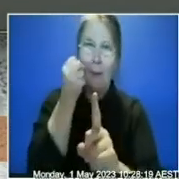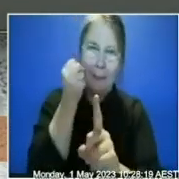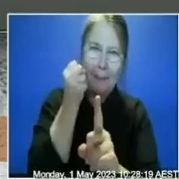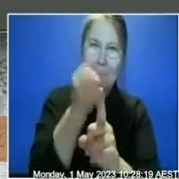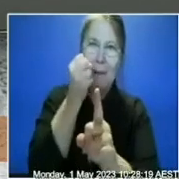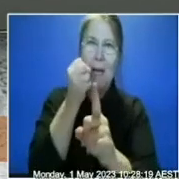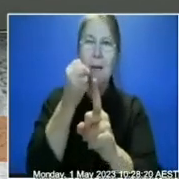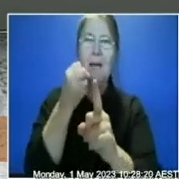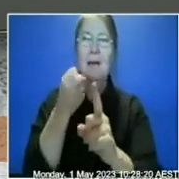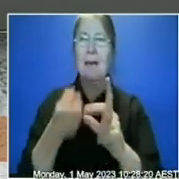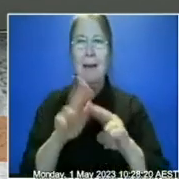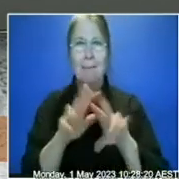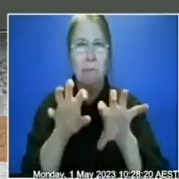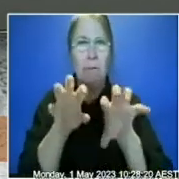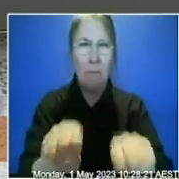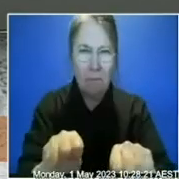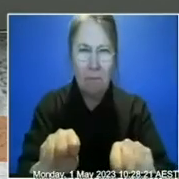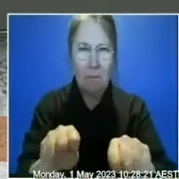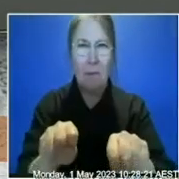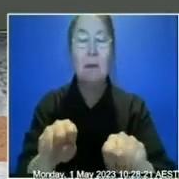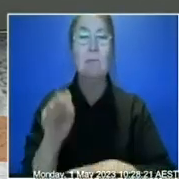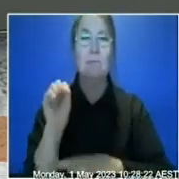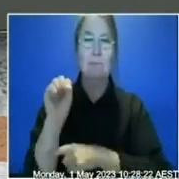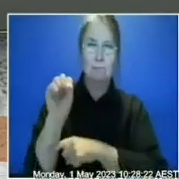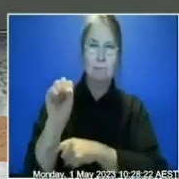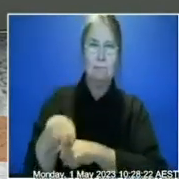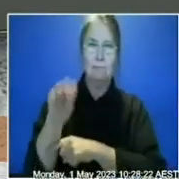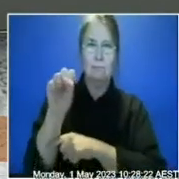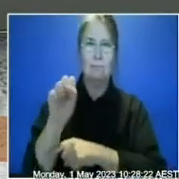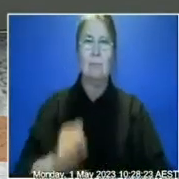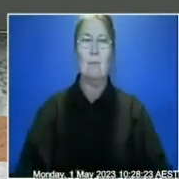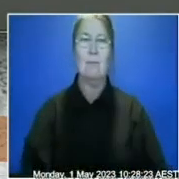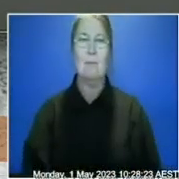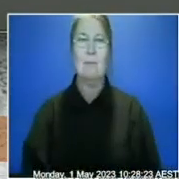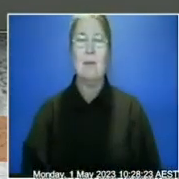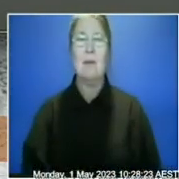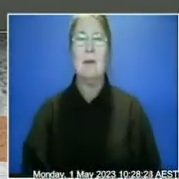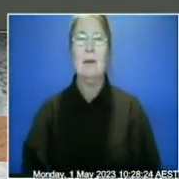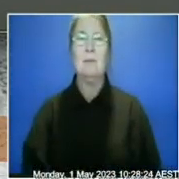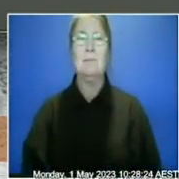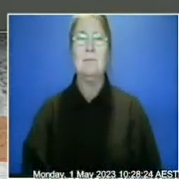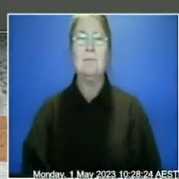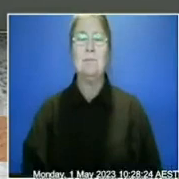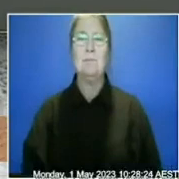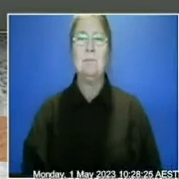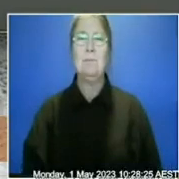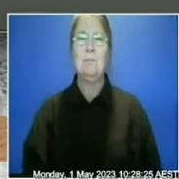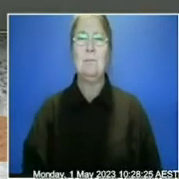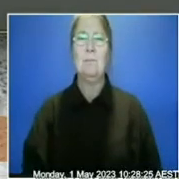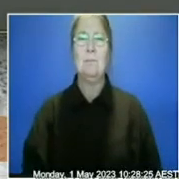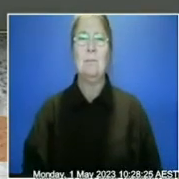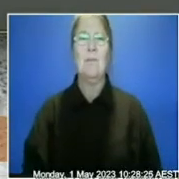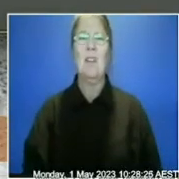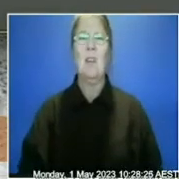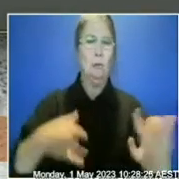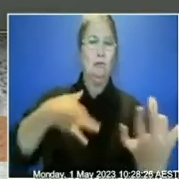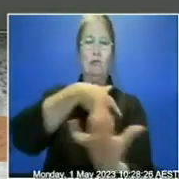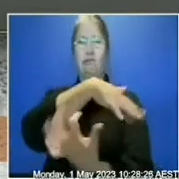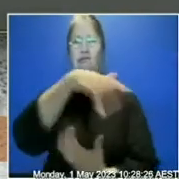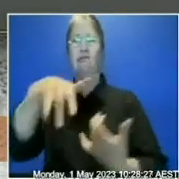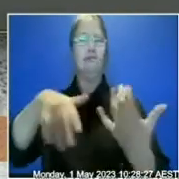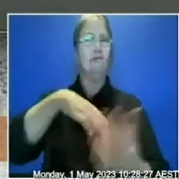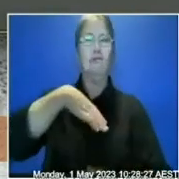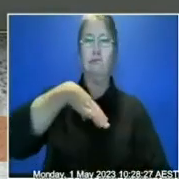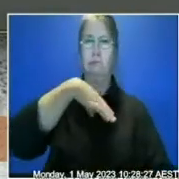being provided to intoxicated people, and those services can make referrals to other services. Has